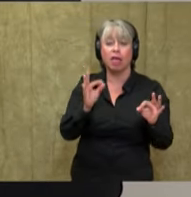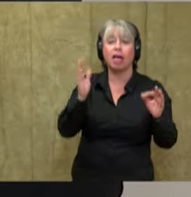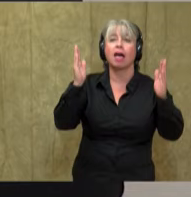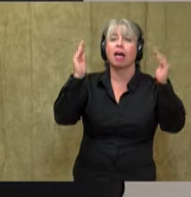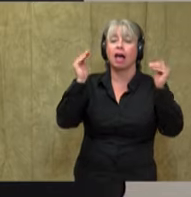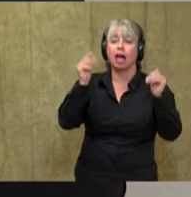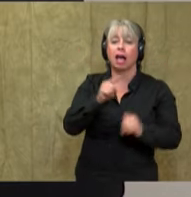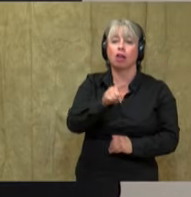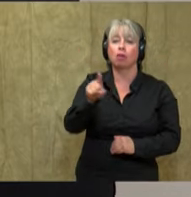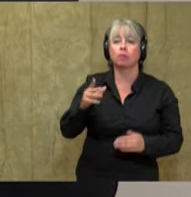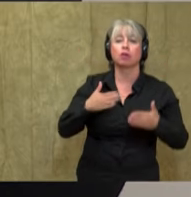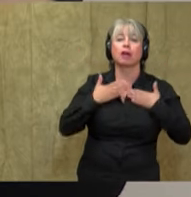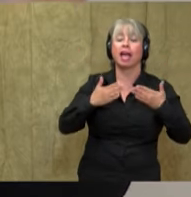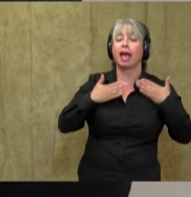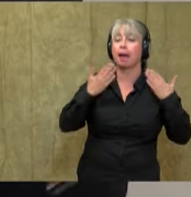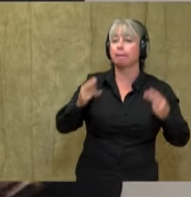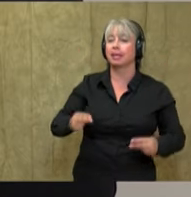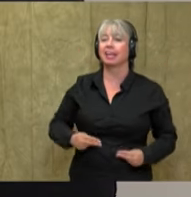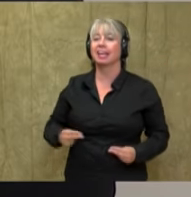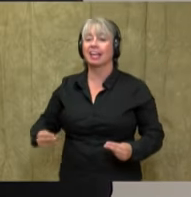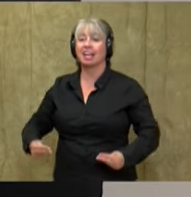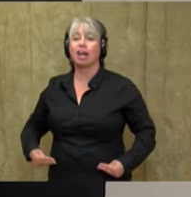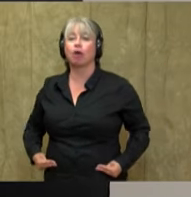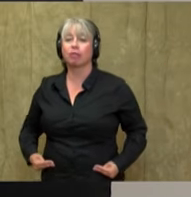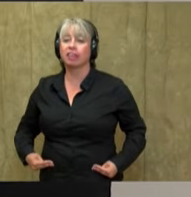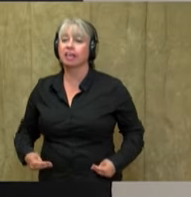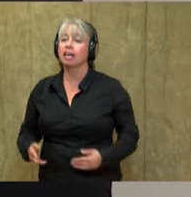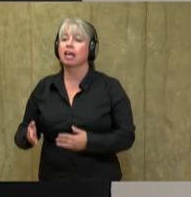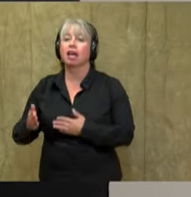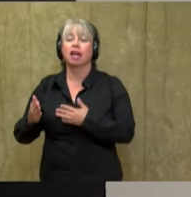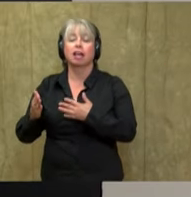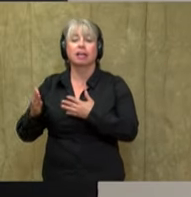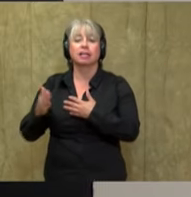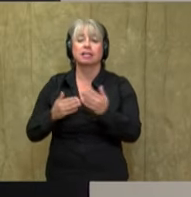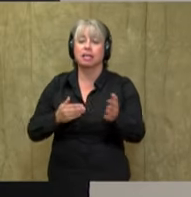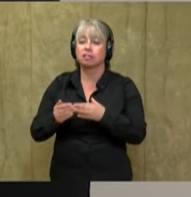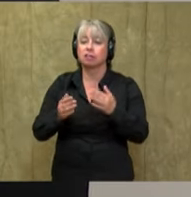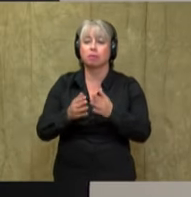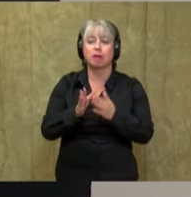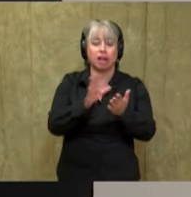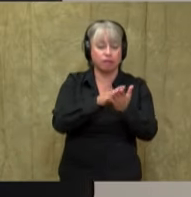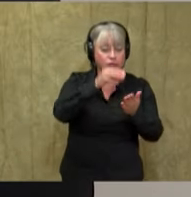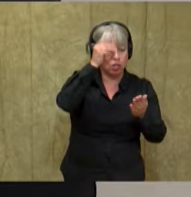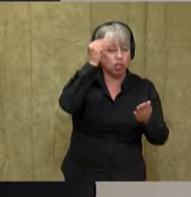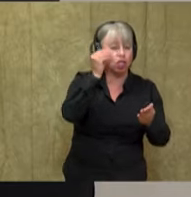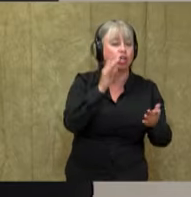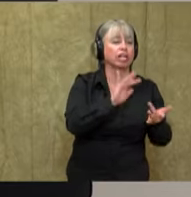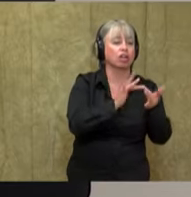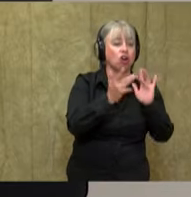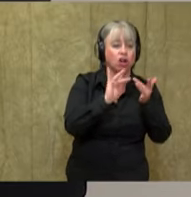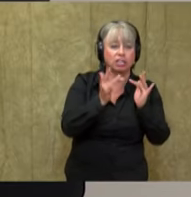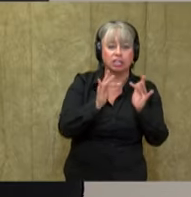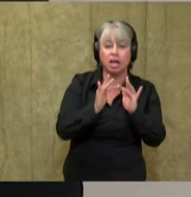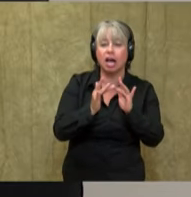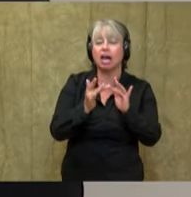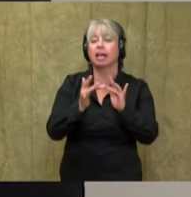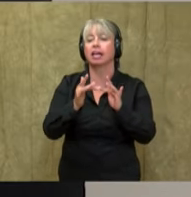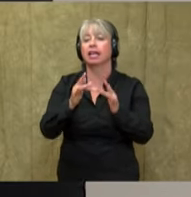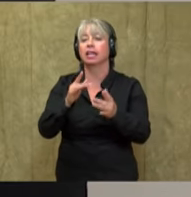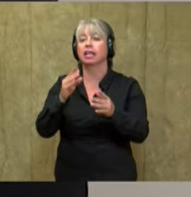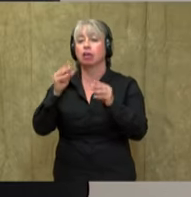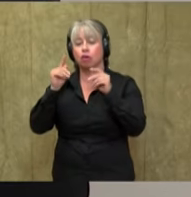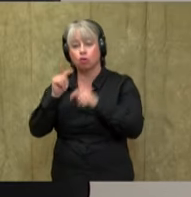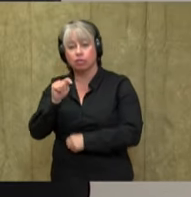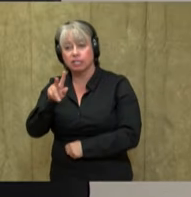hope that you are doing well, whether you're online with your teachers or you're using the packets with your